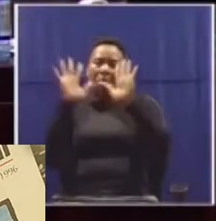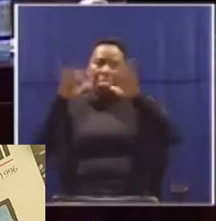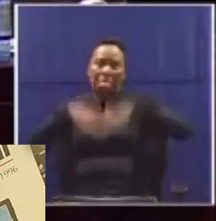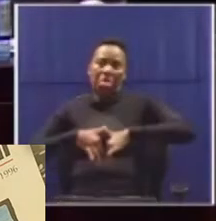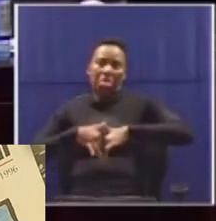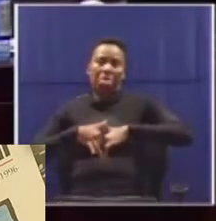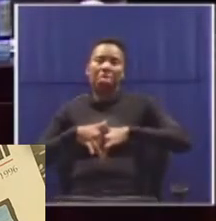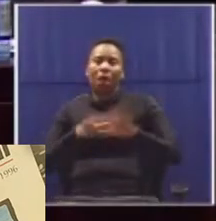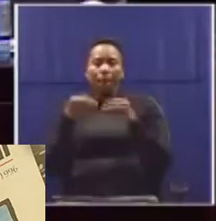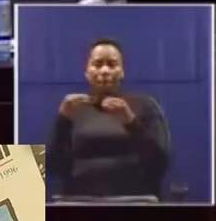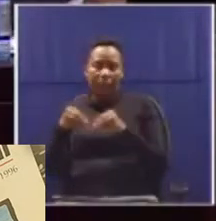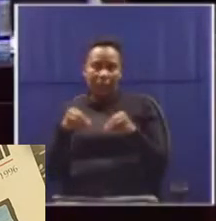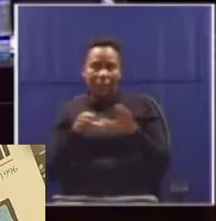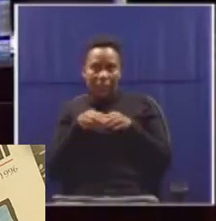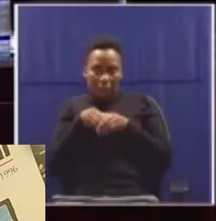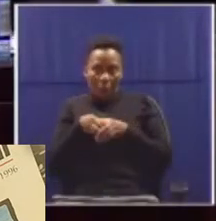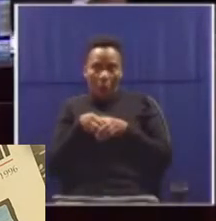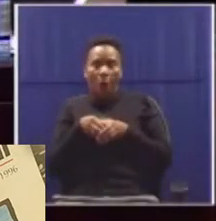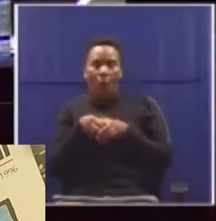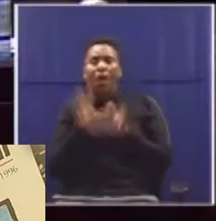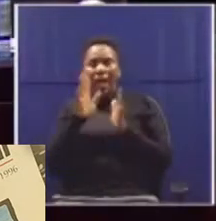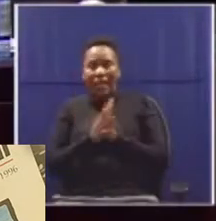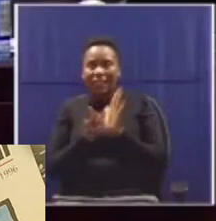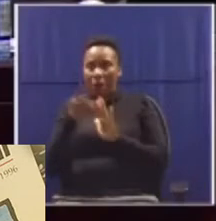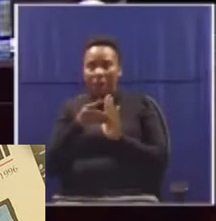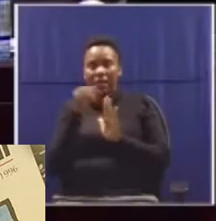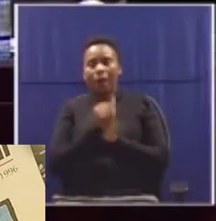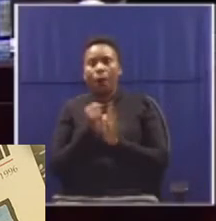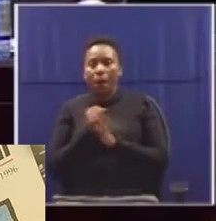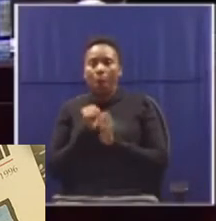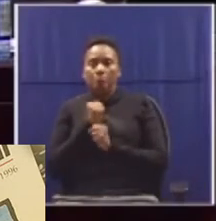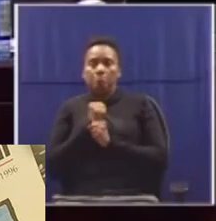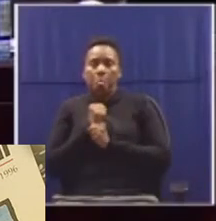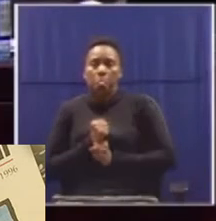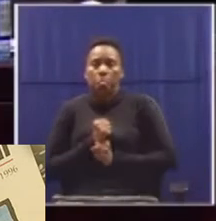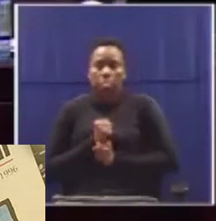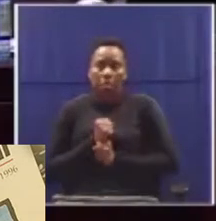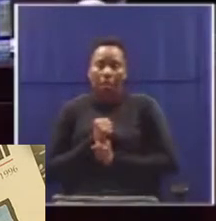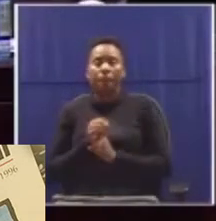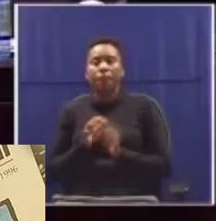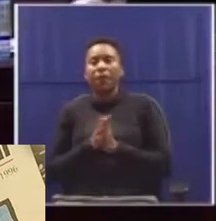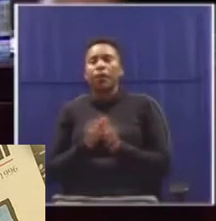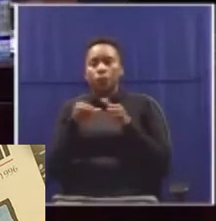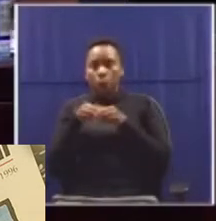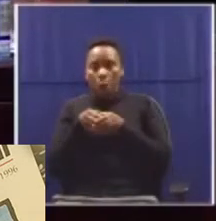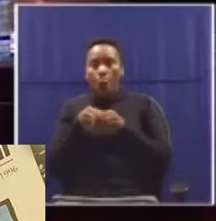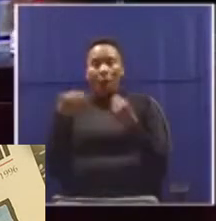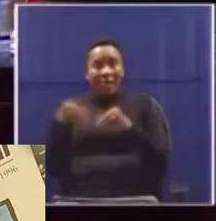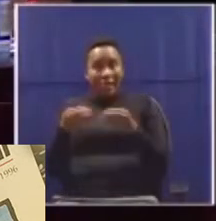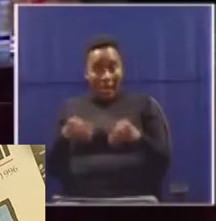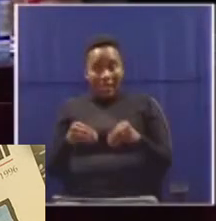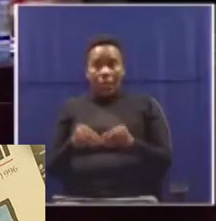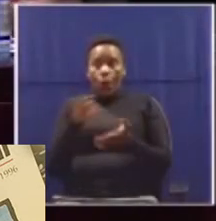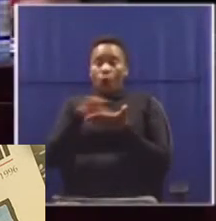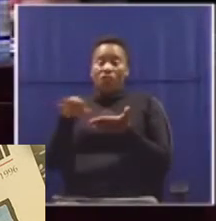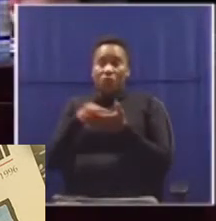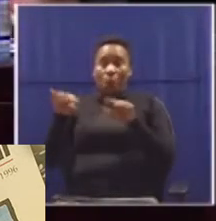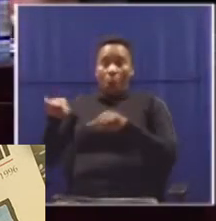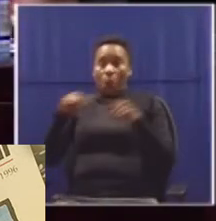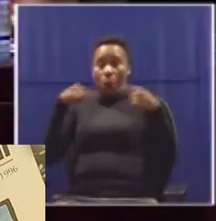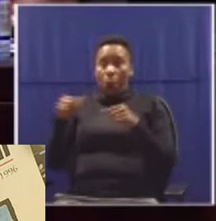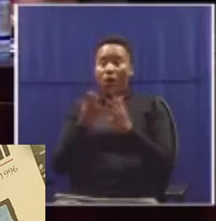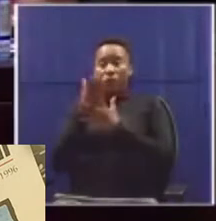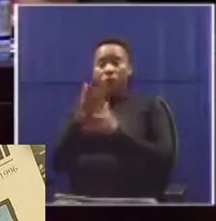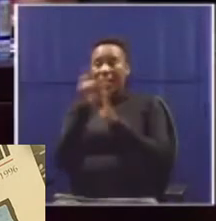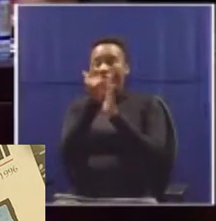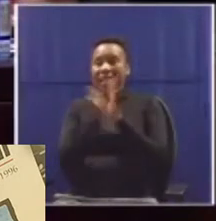their development or at times the right insolvency for small businesses contractual dispute through